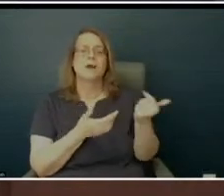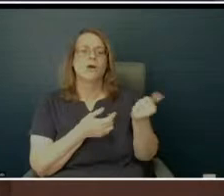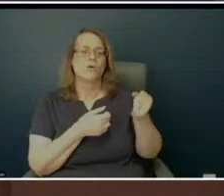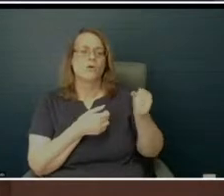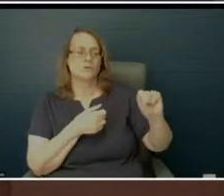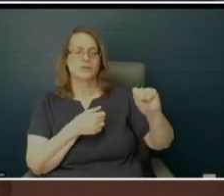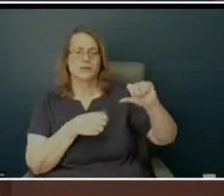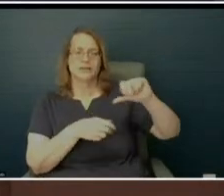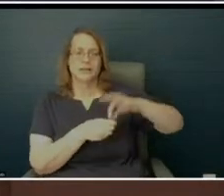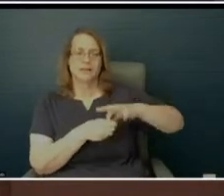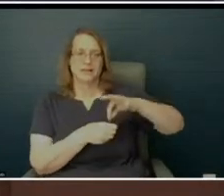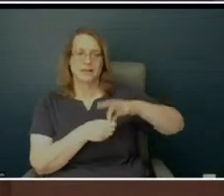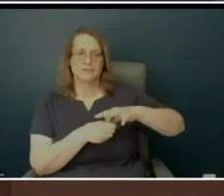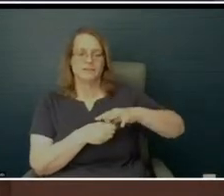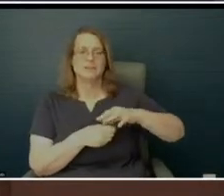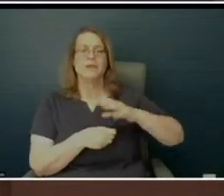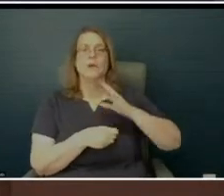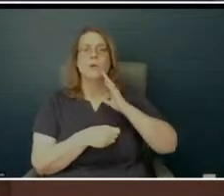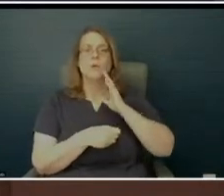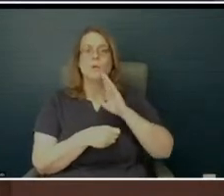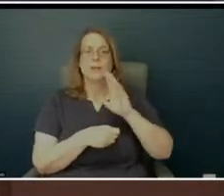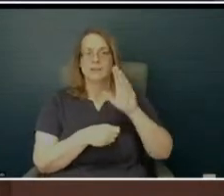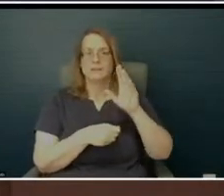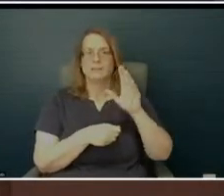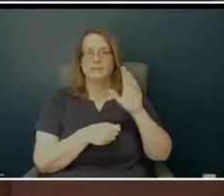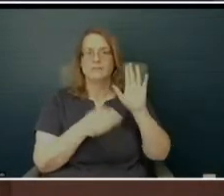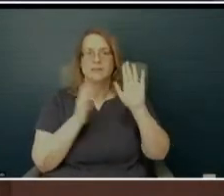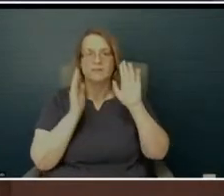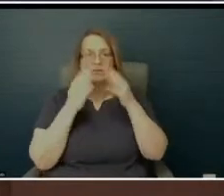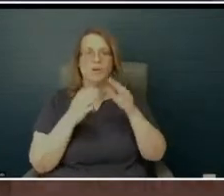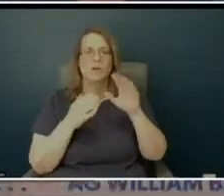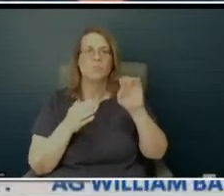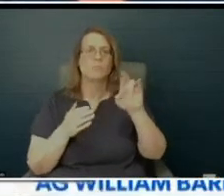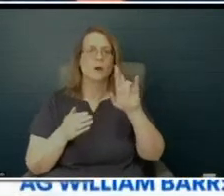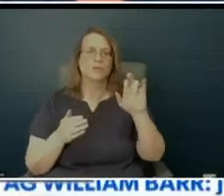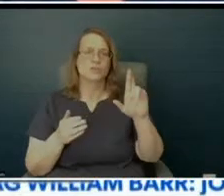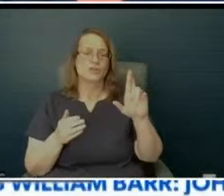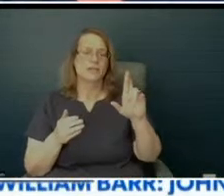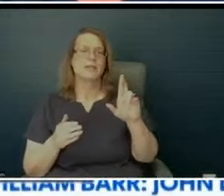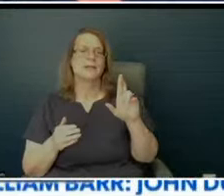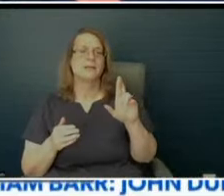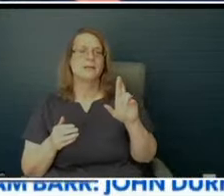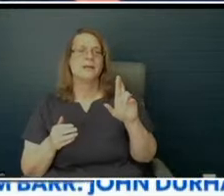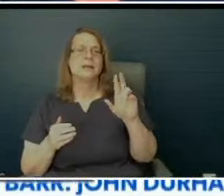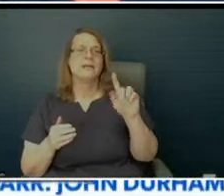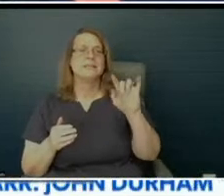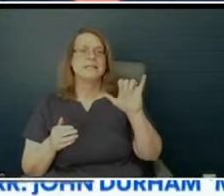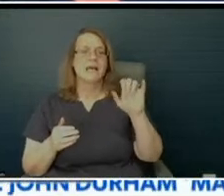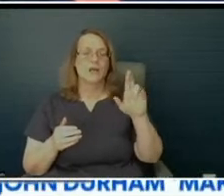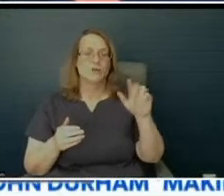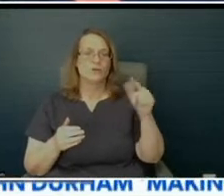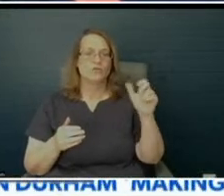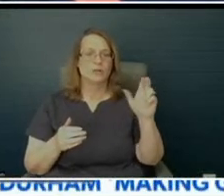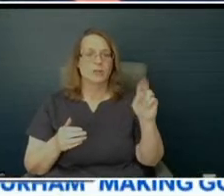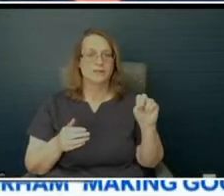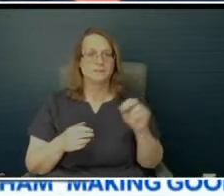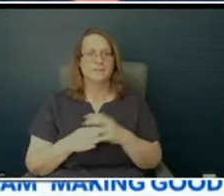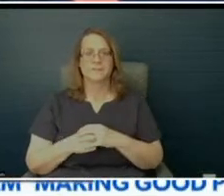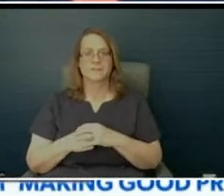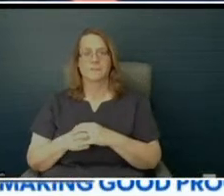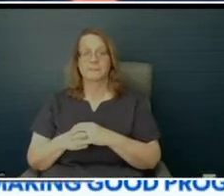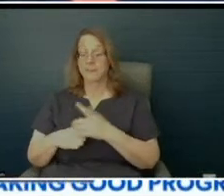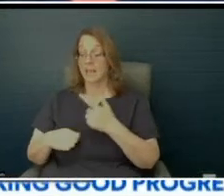Greene talk about how this meeting got set up. I was the only new member at the meeting. I called President Trump